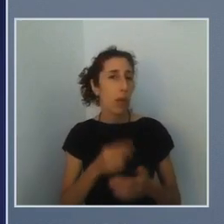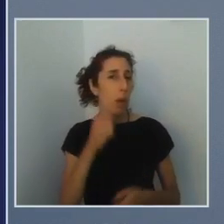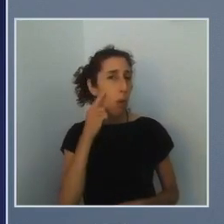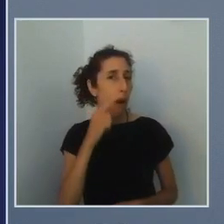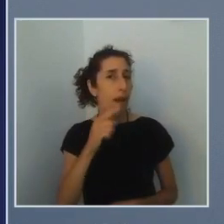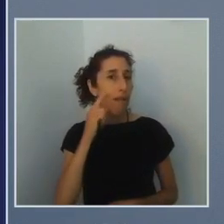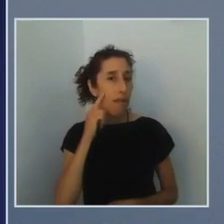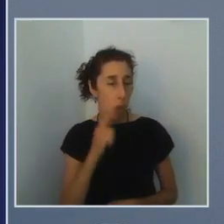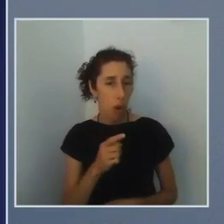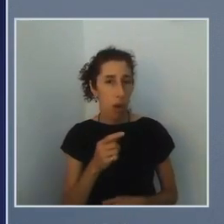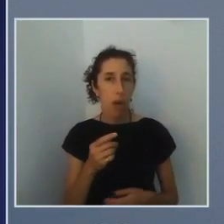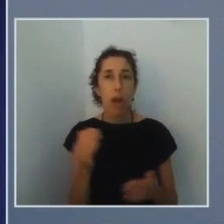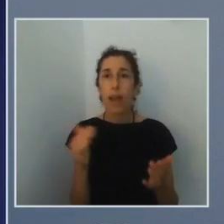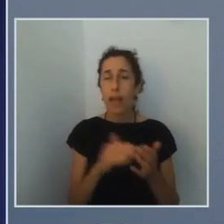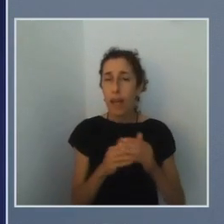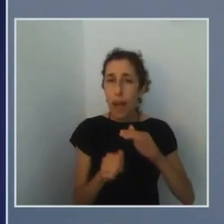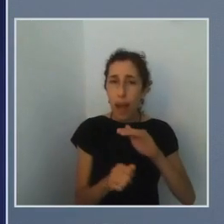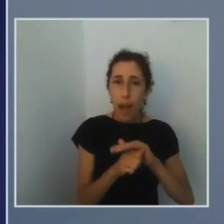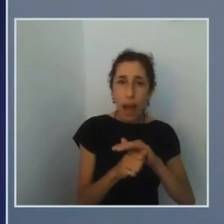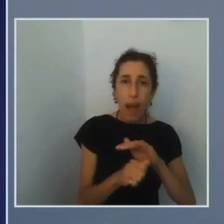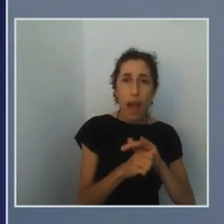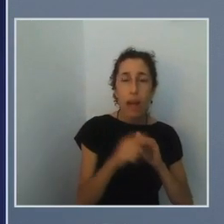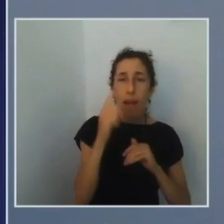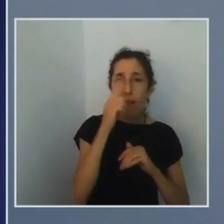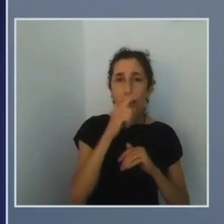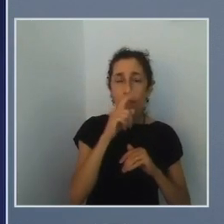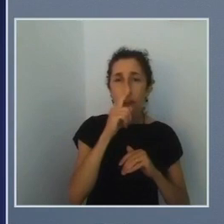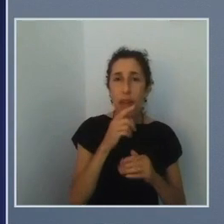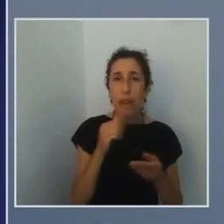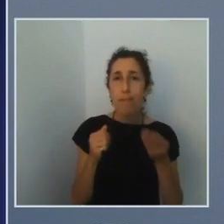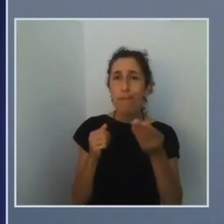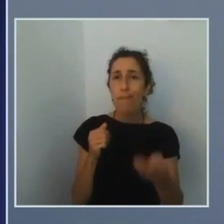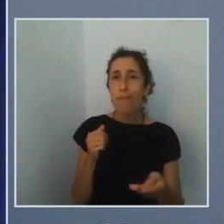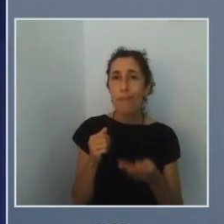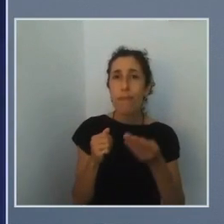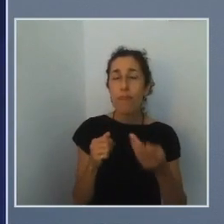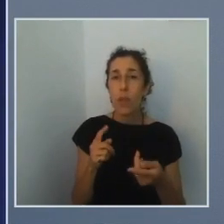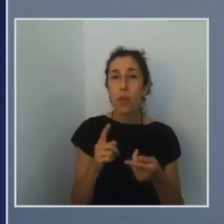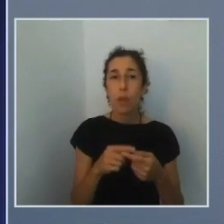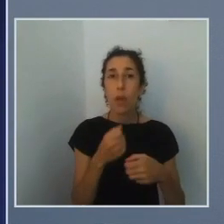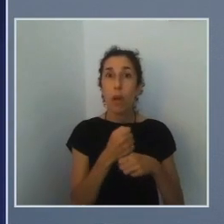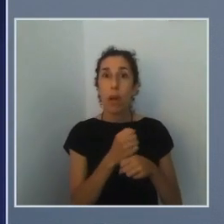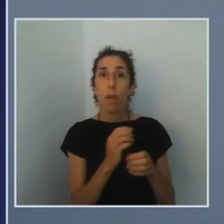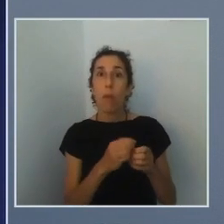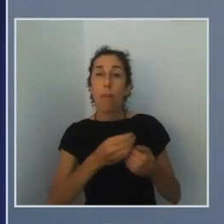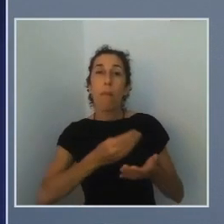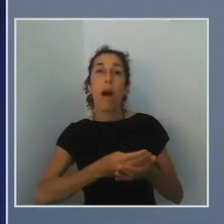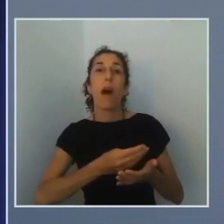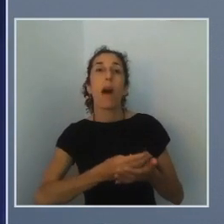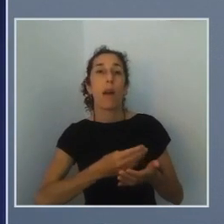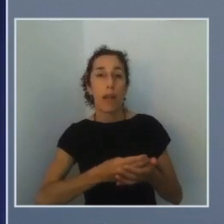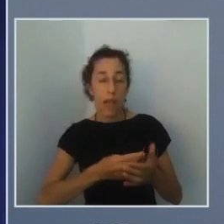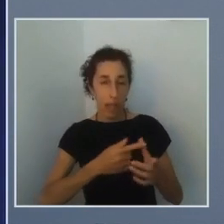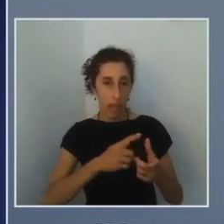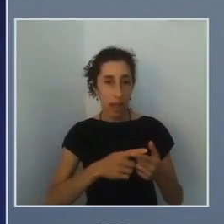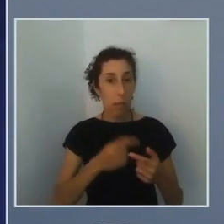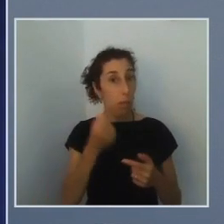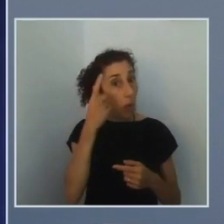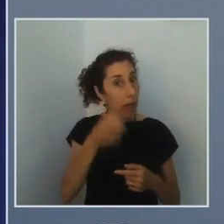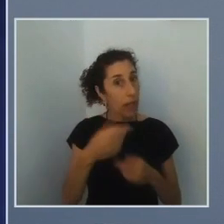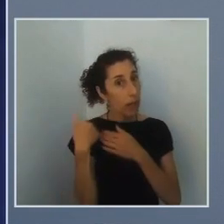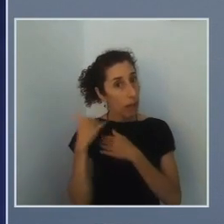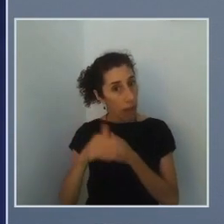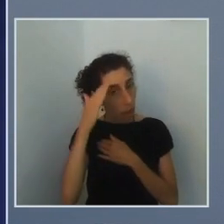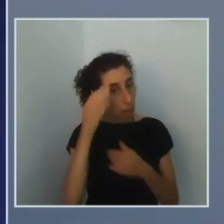Ackerman McQueen would aggregate the expenses into a lump sum amount and then bill them to the